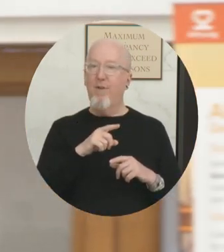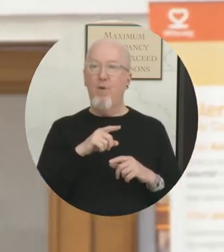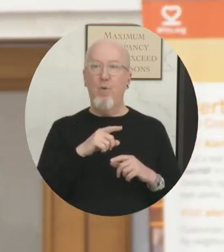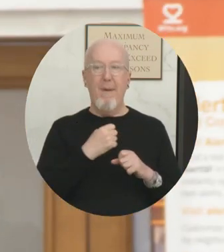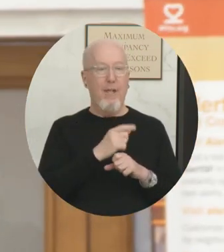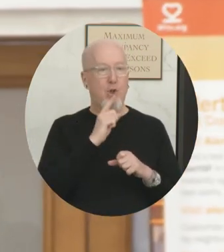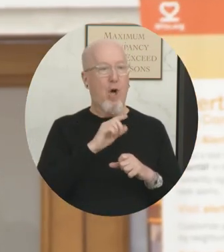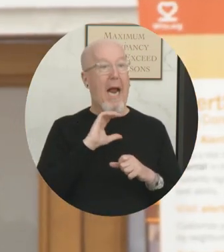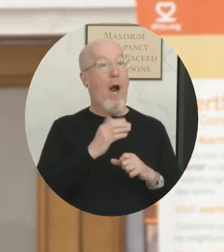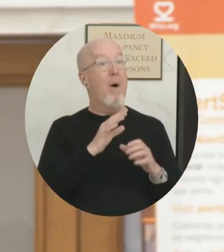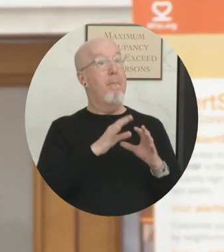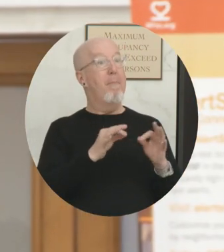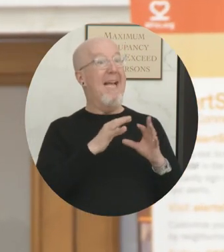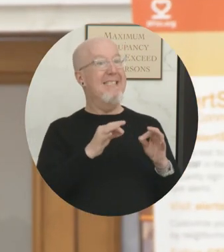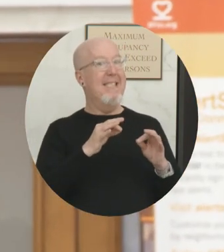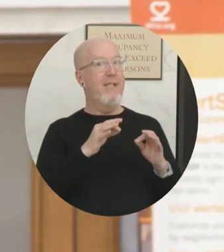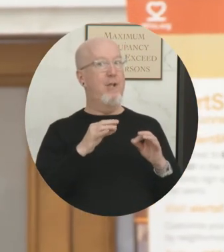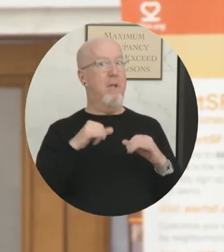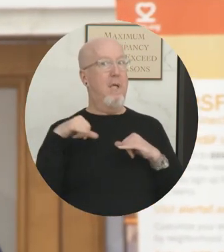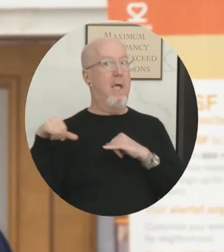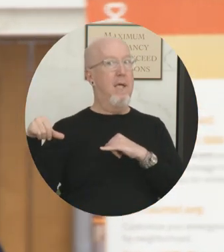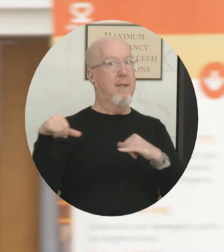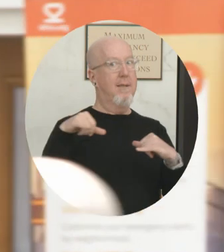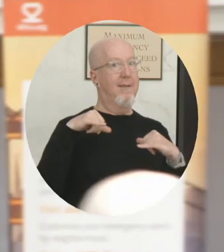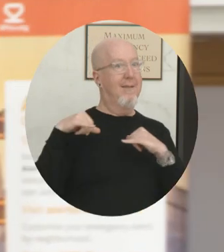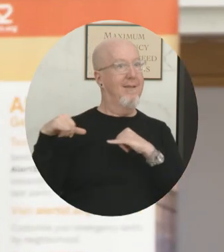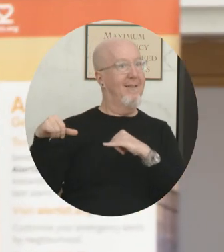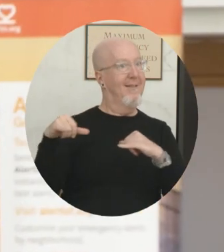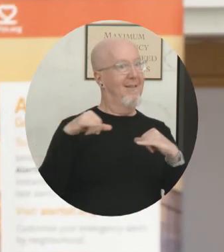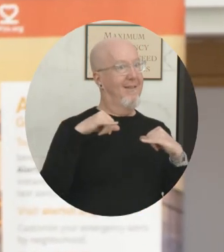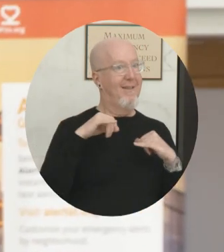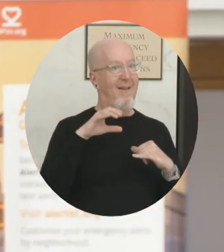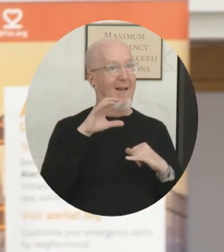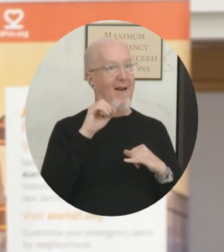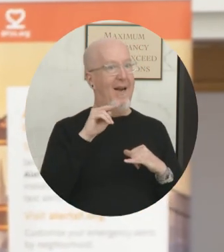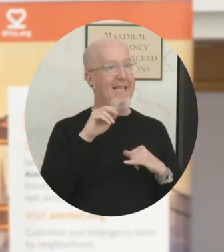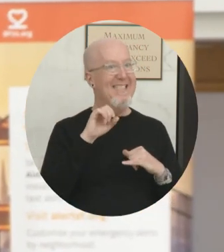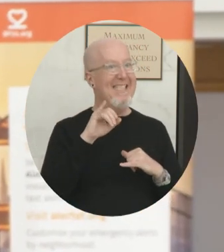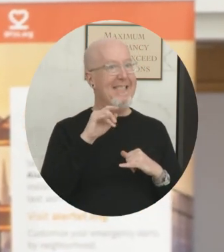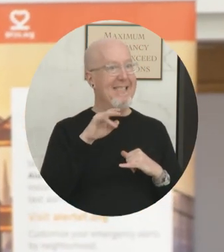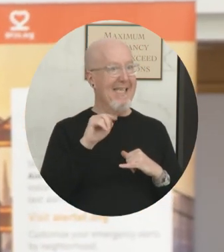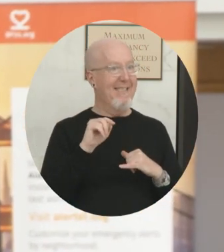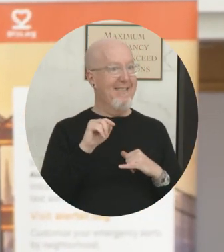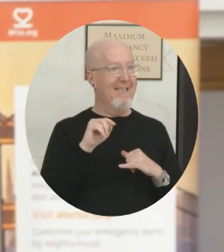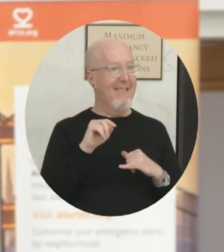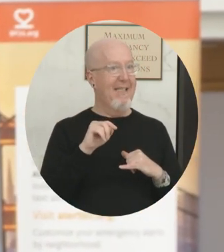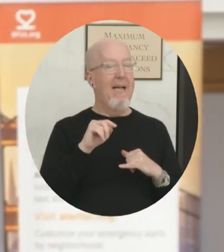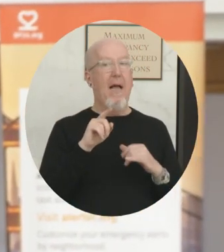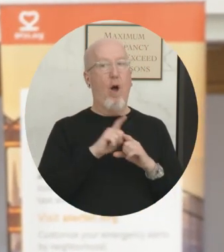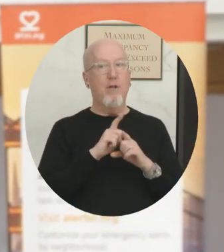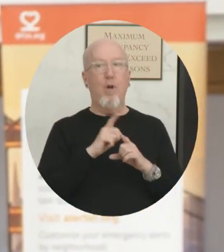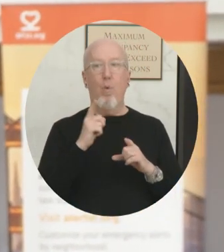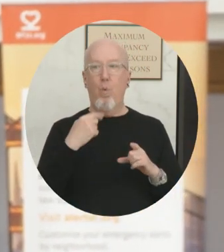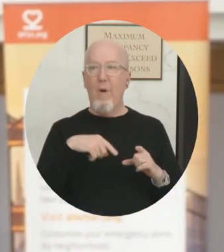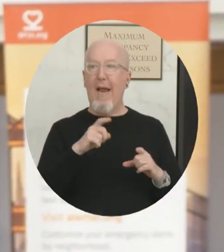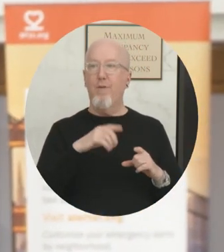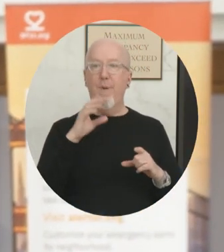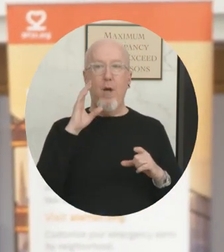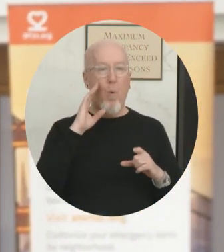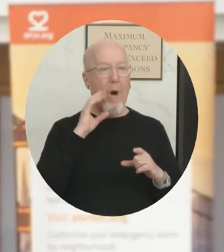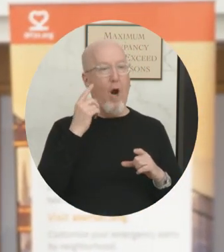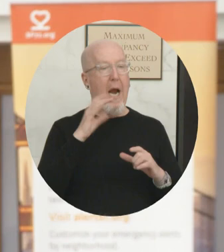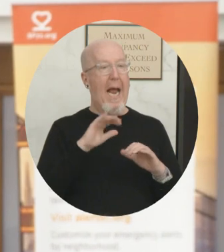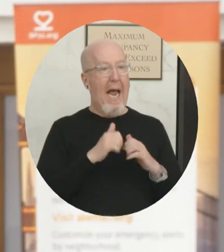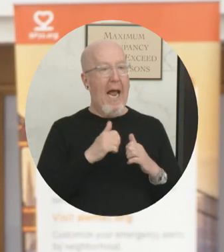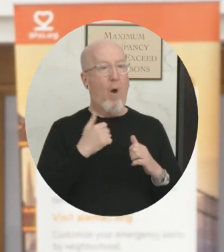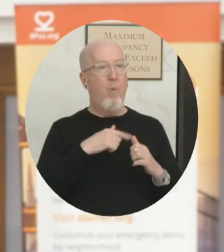messaging. Our consistent messaging is one thing, but we need to be aware of how we're delivering that messaging and using